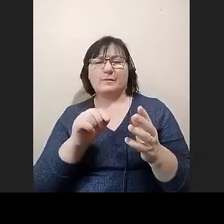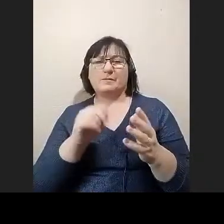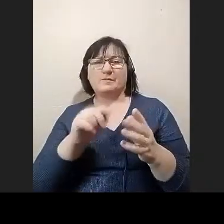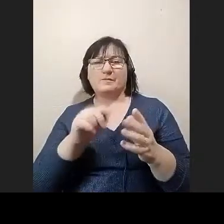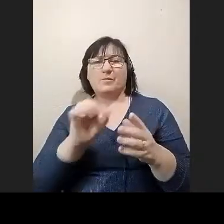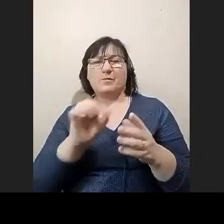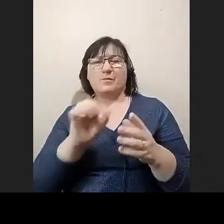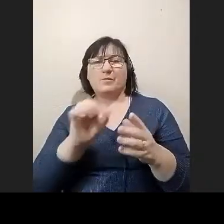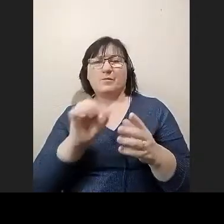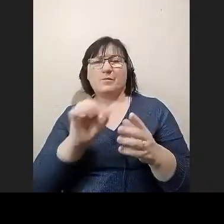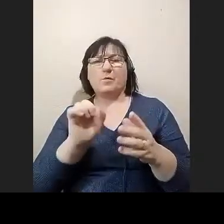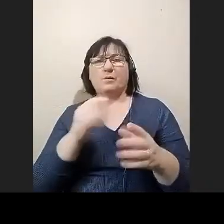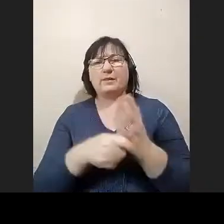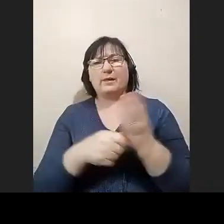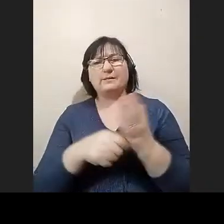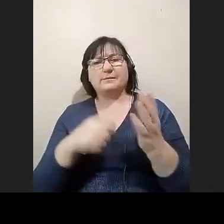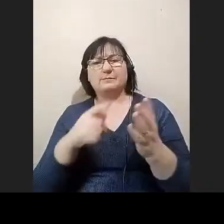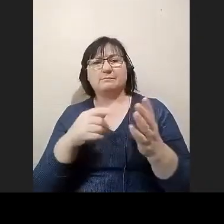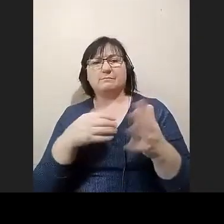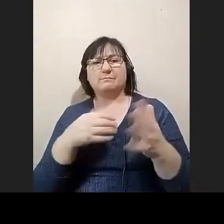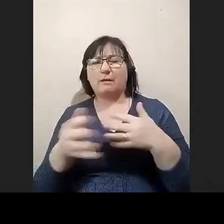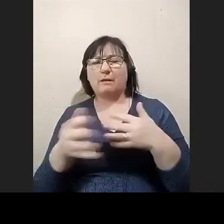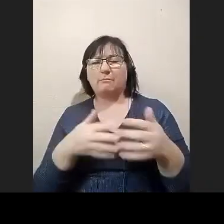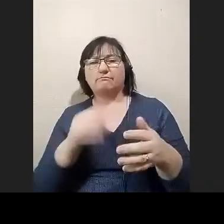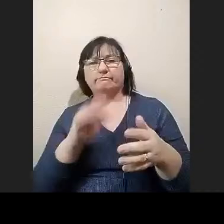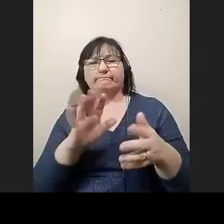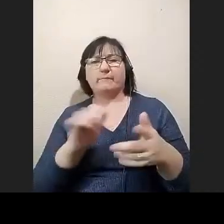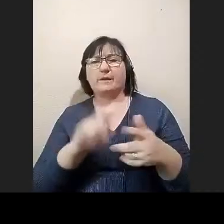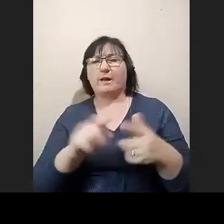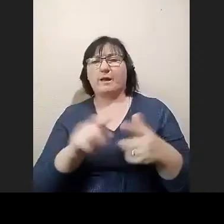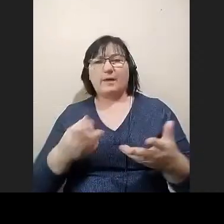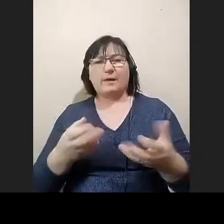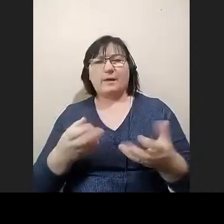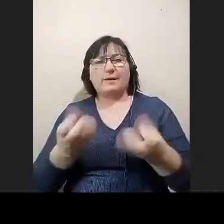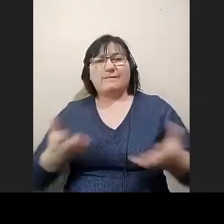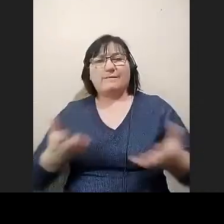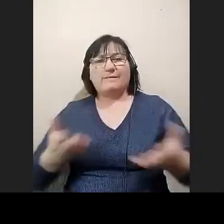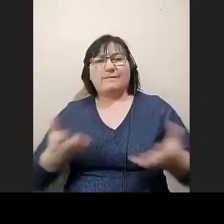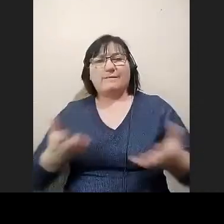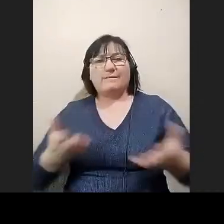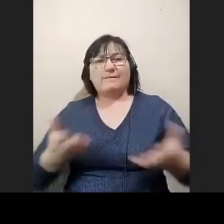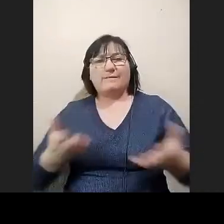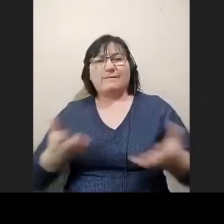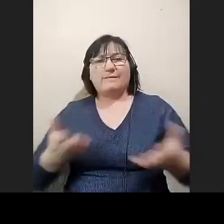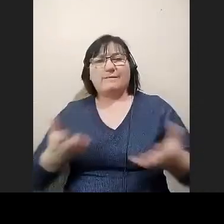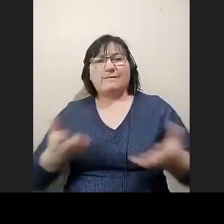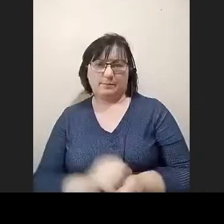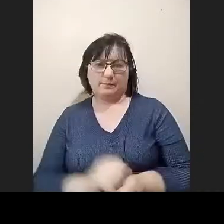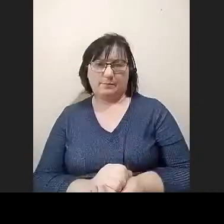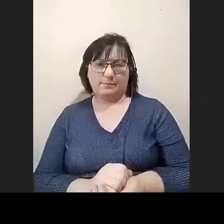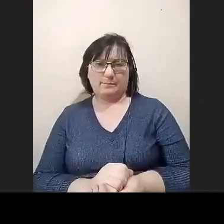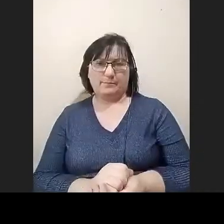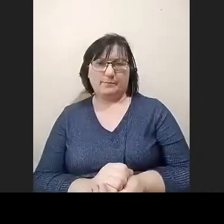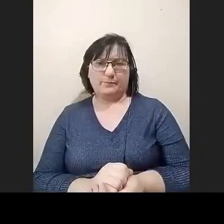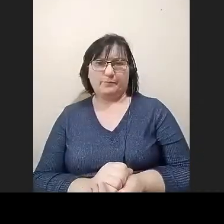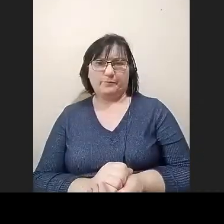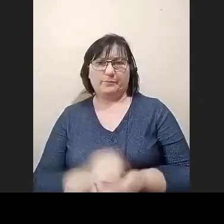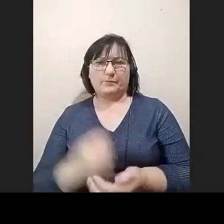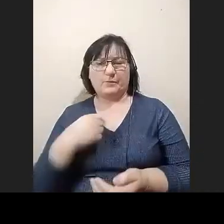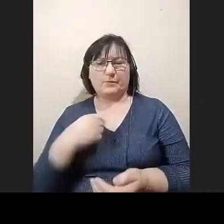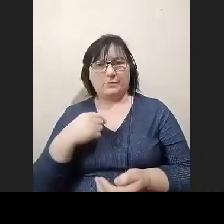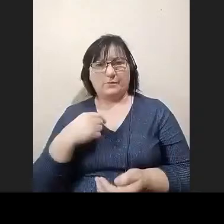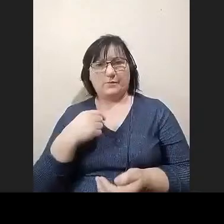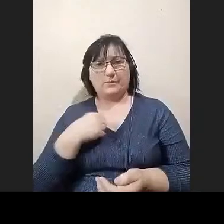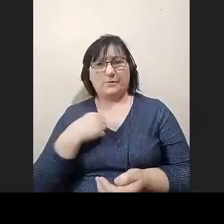render service to their clients. However, we believe that if all taxpayers will be joining us